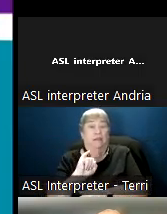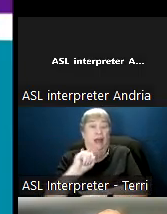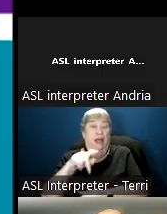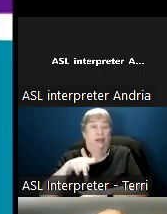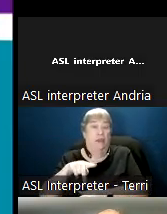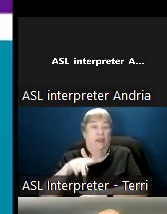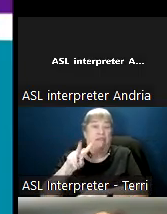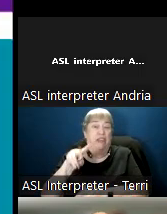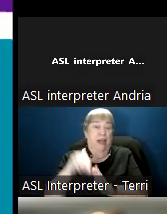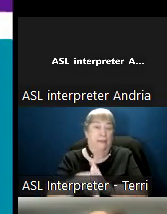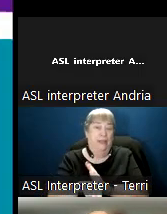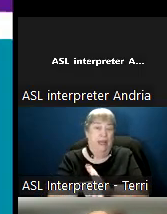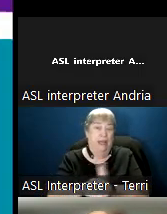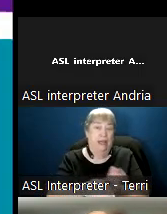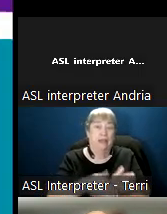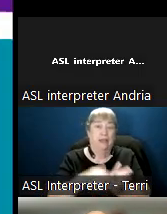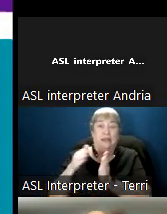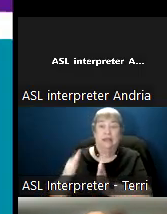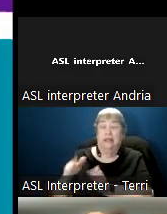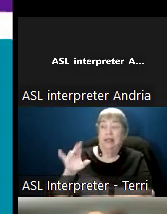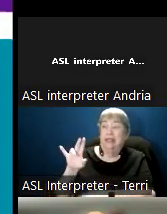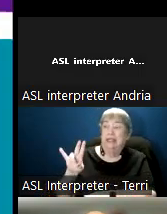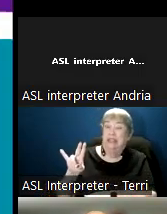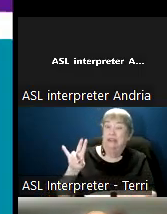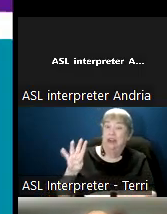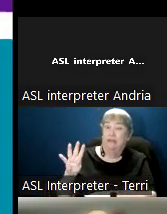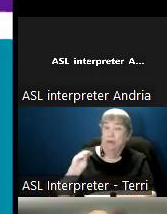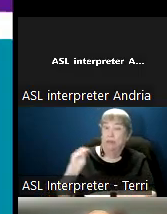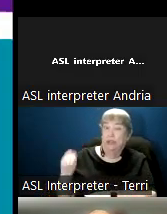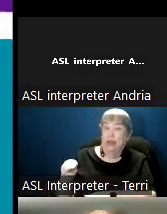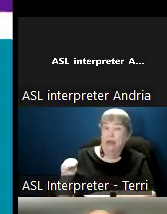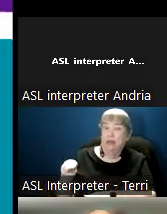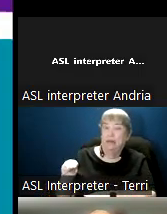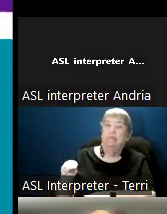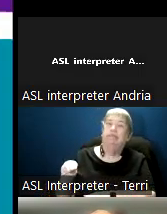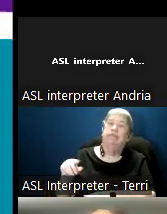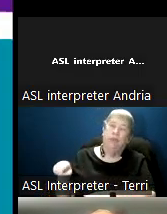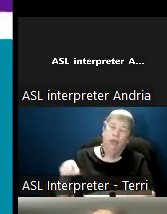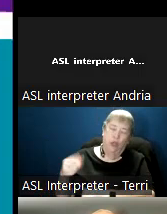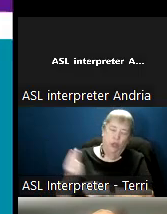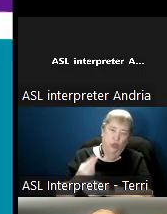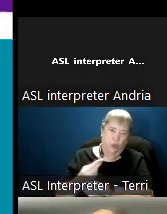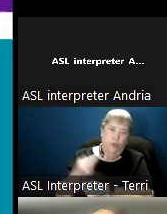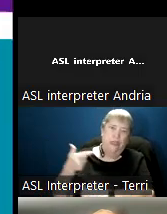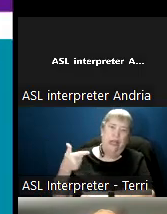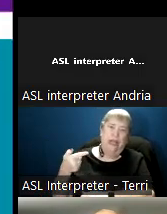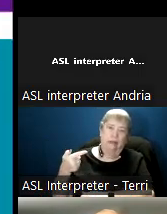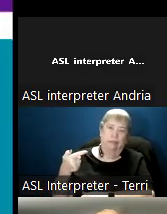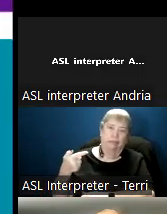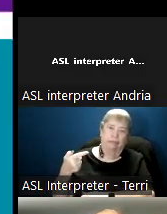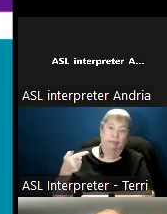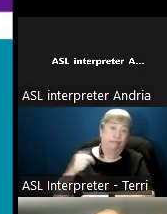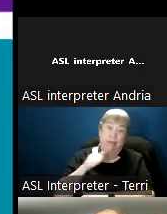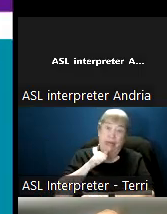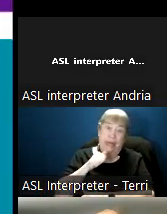were committed with a gun. Not shocking news to anybody. We also very